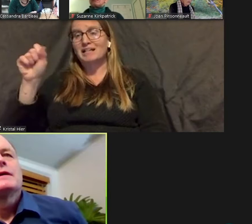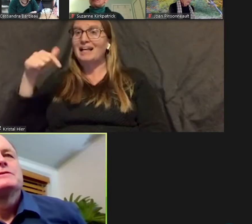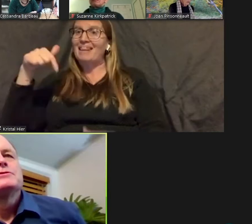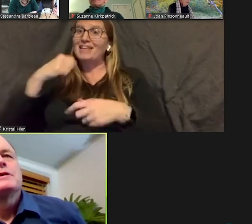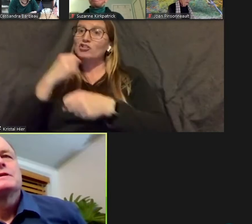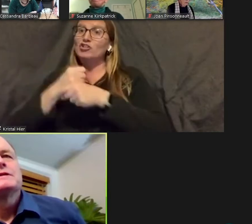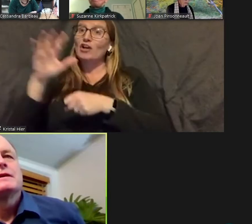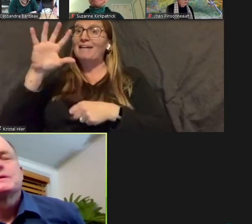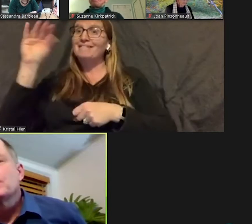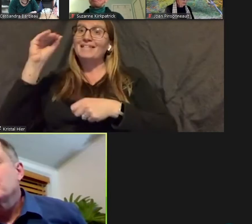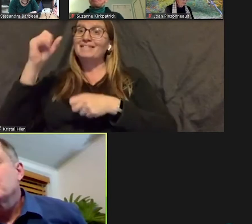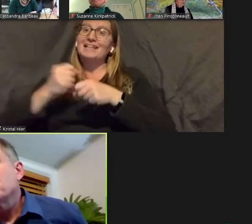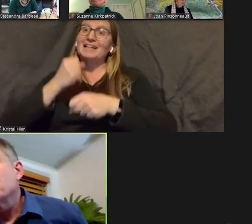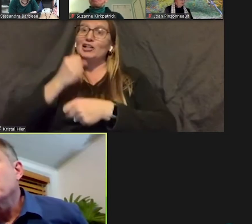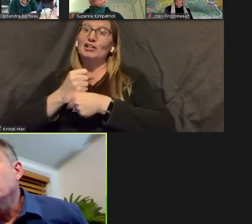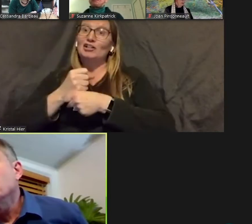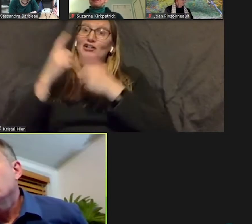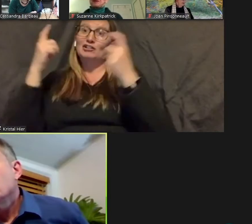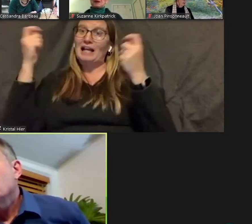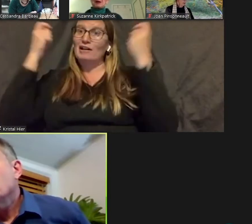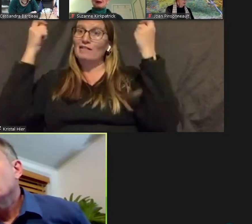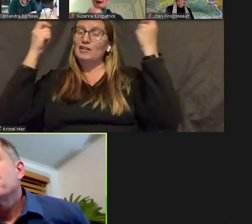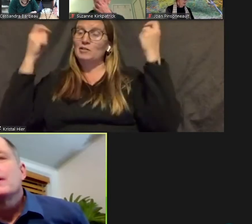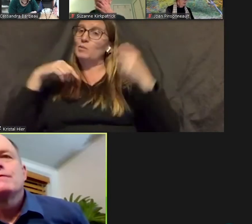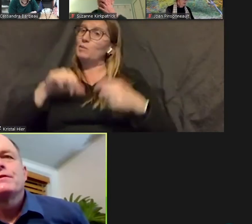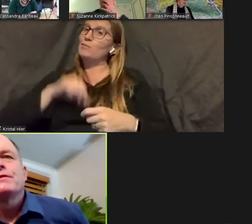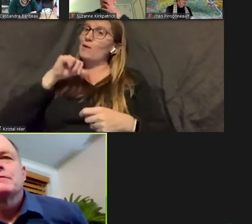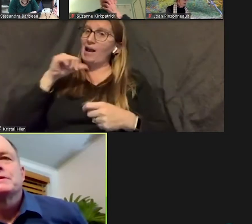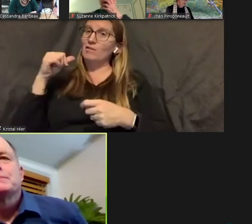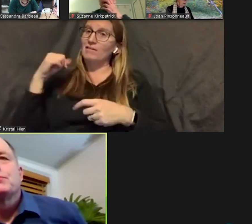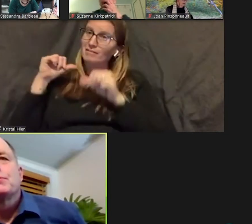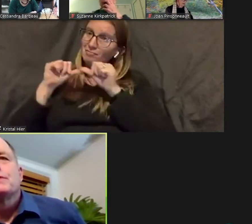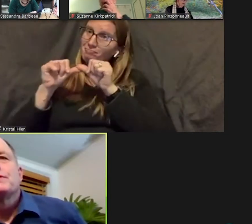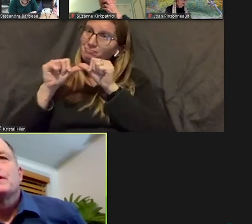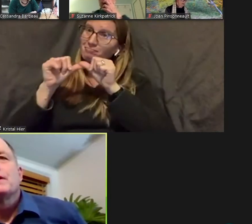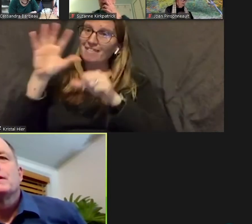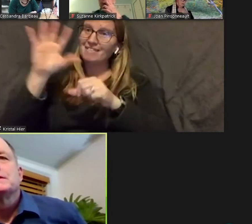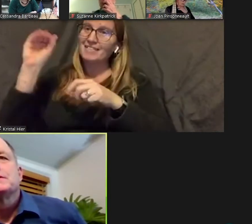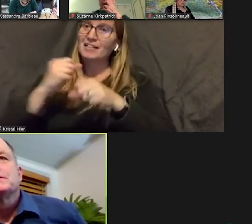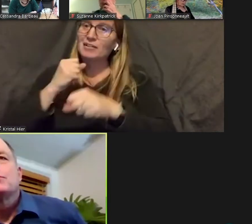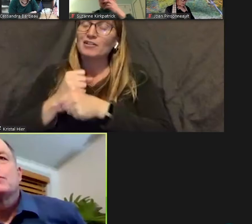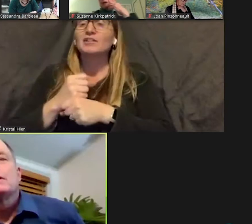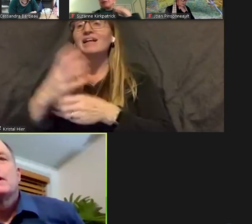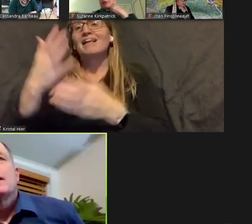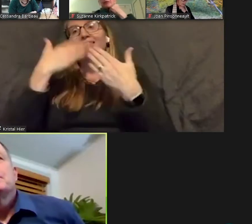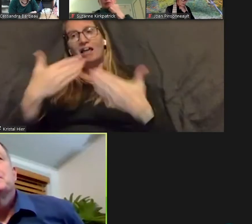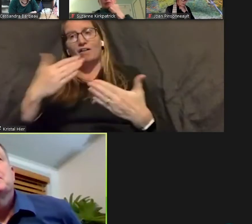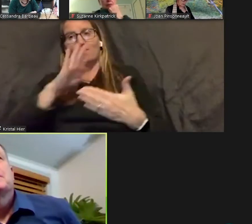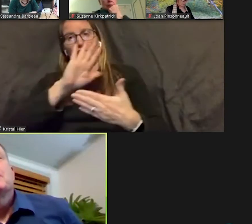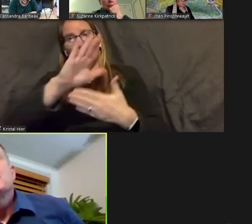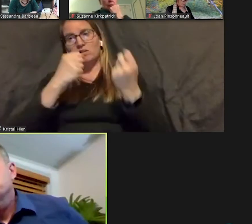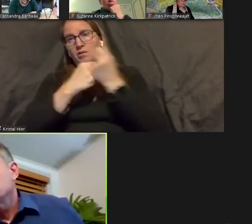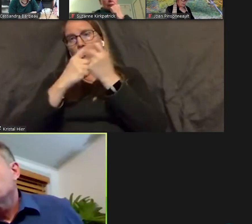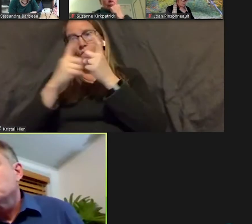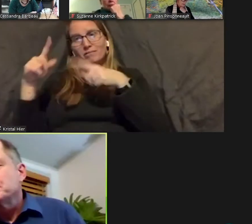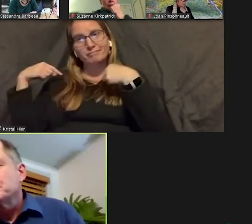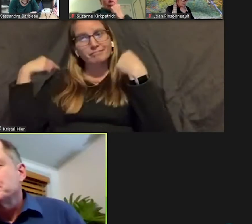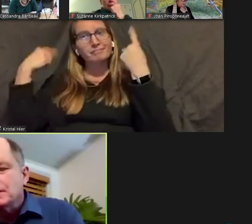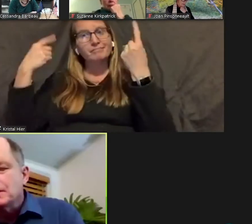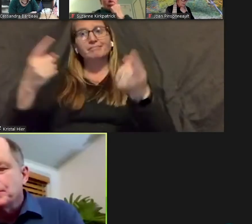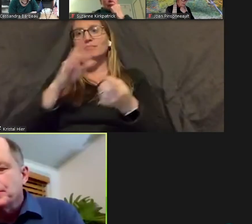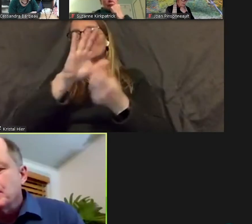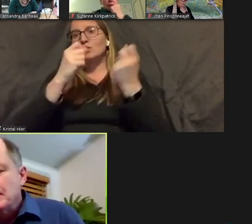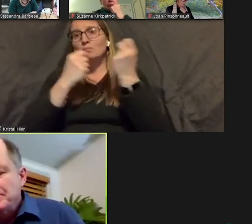anniversary at the Tutorial Center, so we're very proud of that. Thank you for your generous support over the years. Your support helps us to reach ever